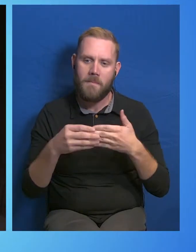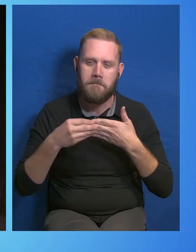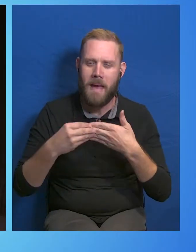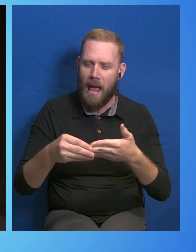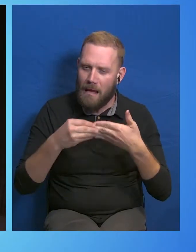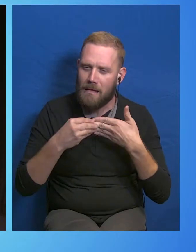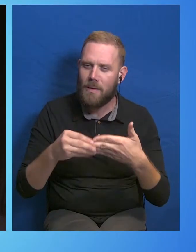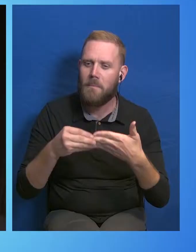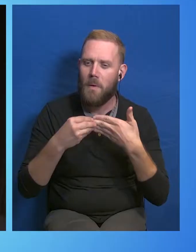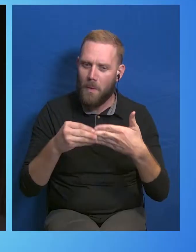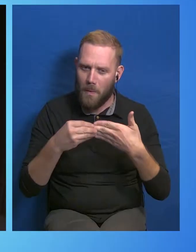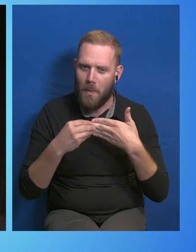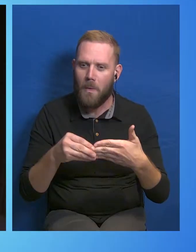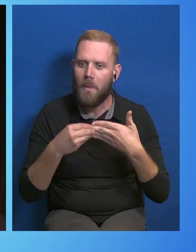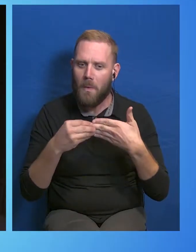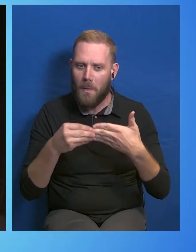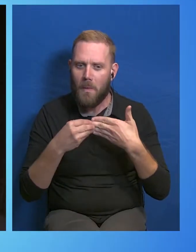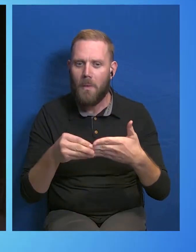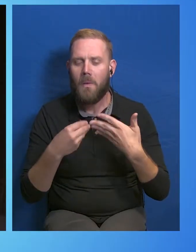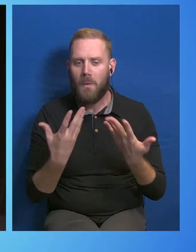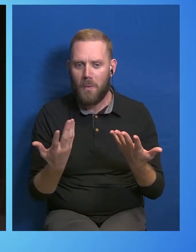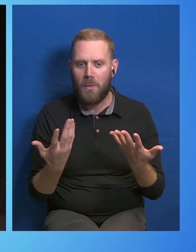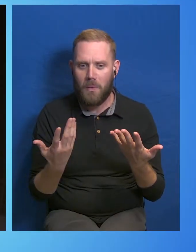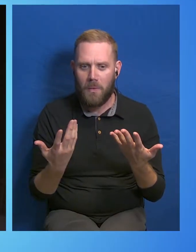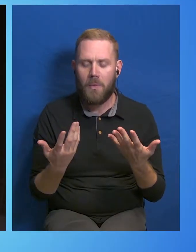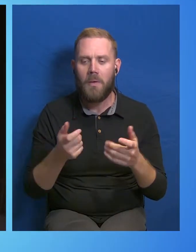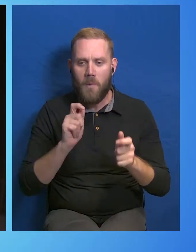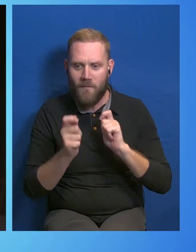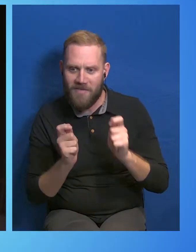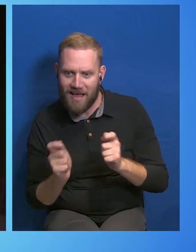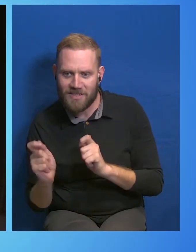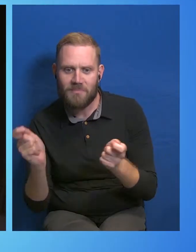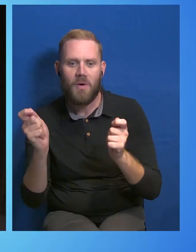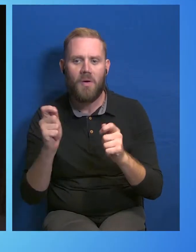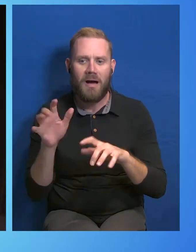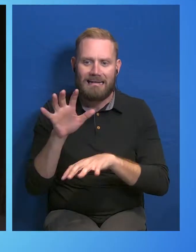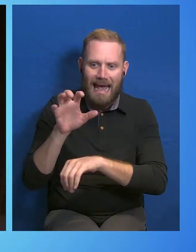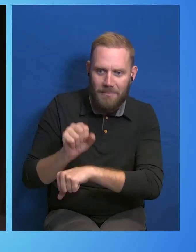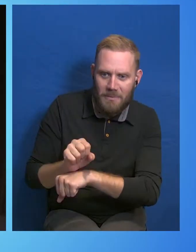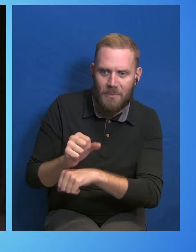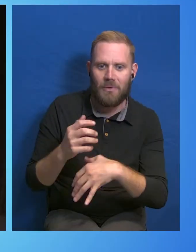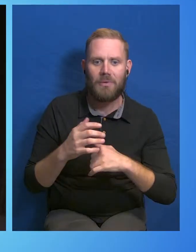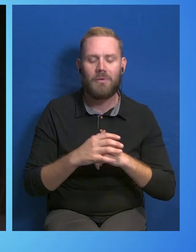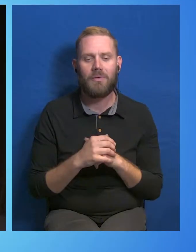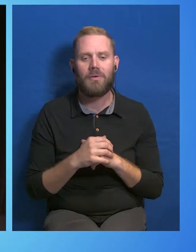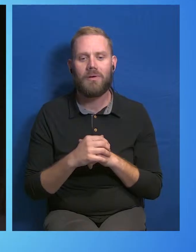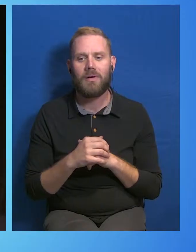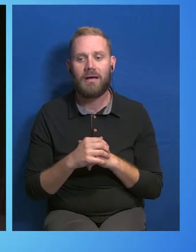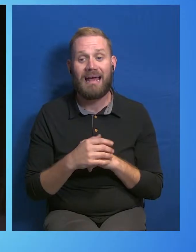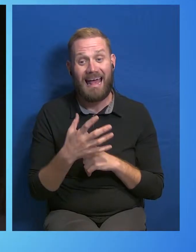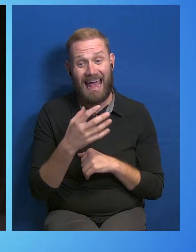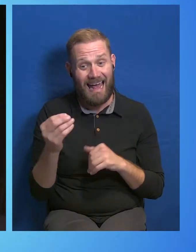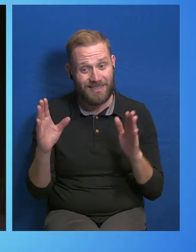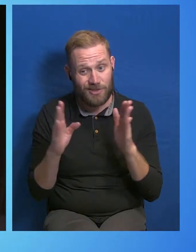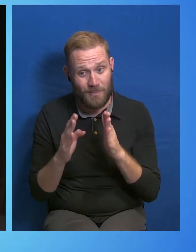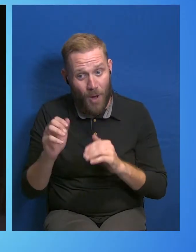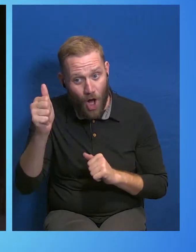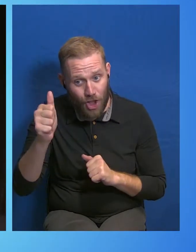malleable, more nimble, more flexible and adaptable, and smaller.